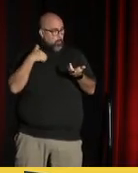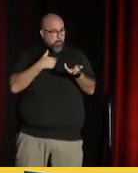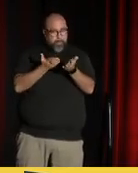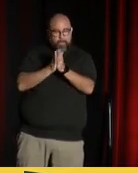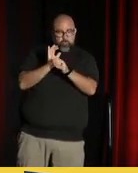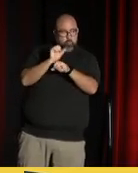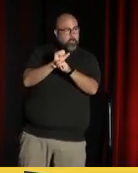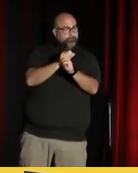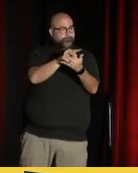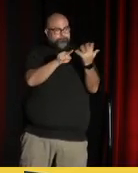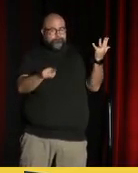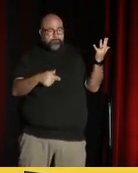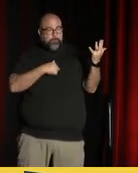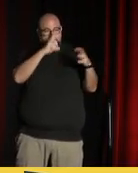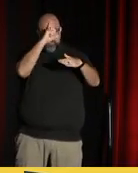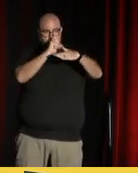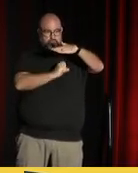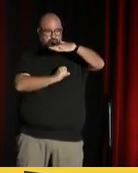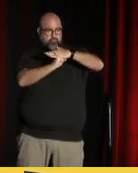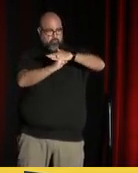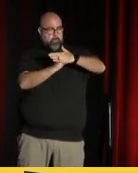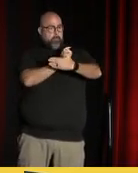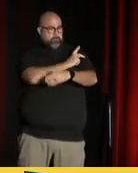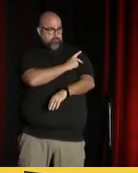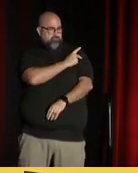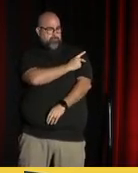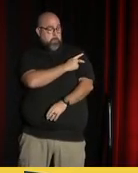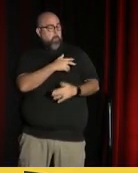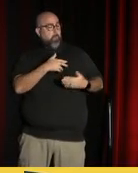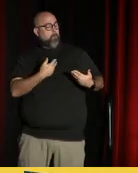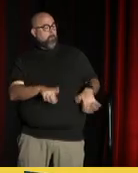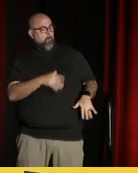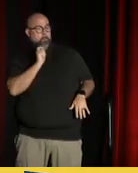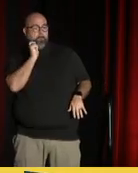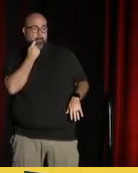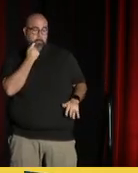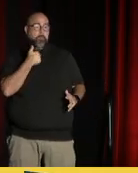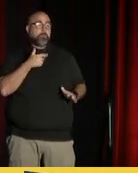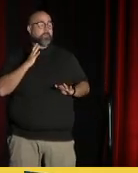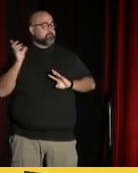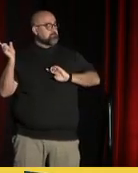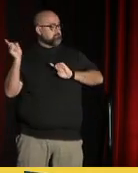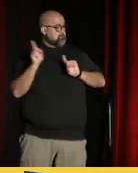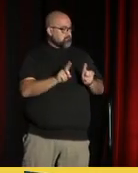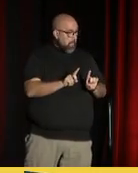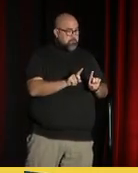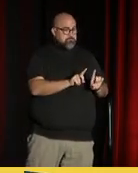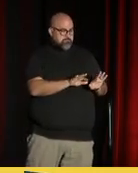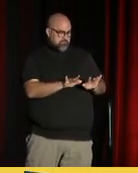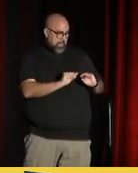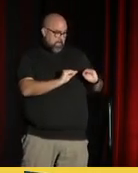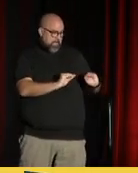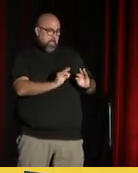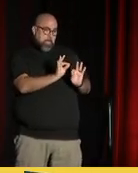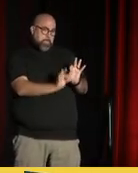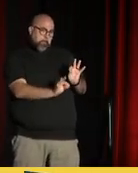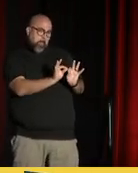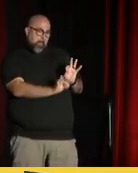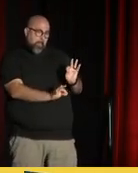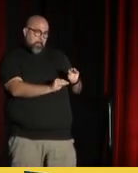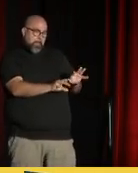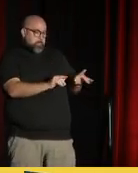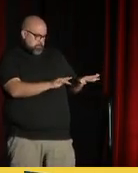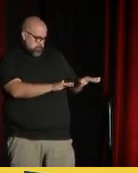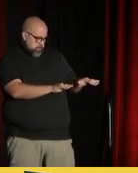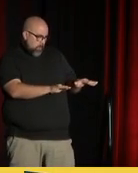with 5 stroke patients that summer, which was really cool. So we came in and we were going to teach them these simple little magic tricks. But